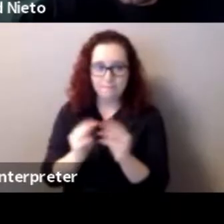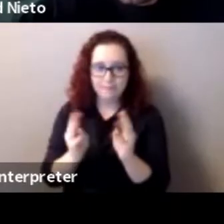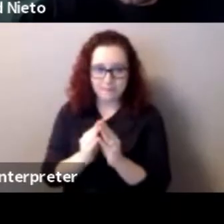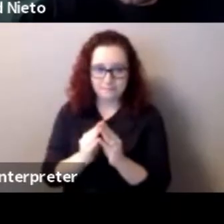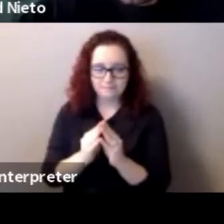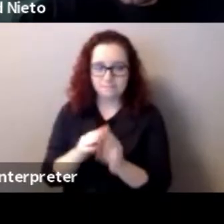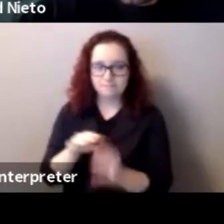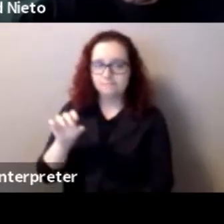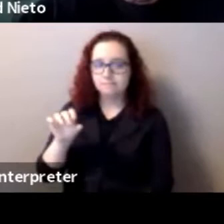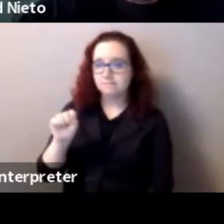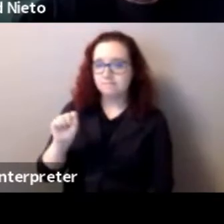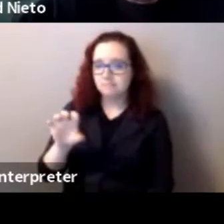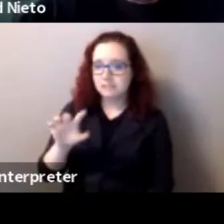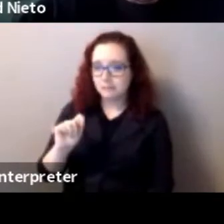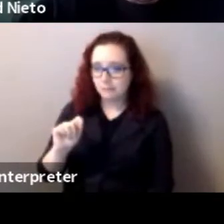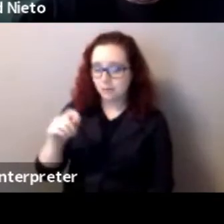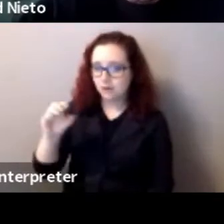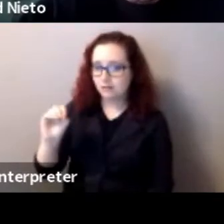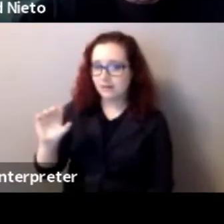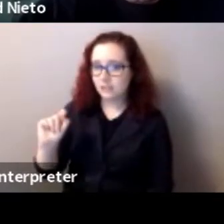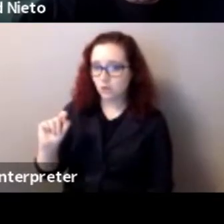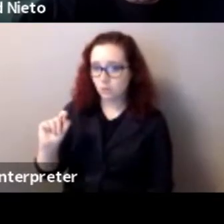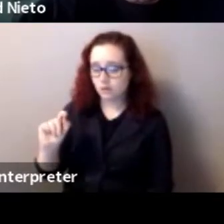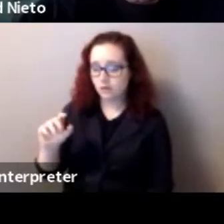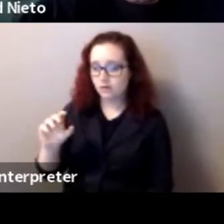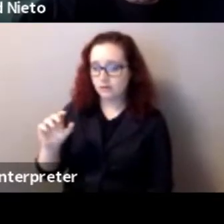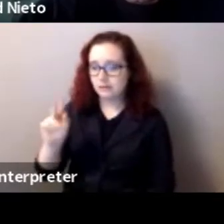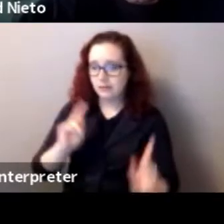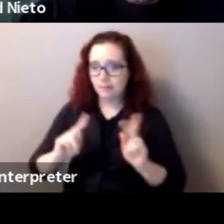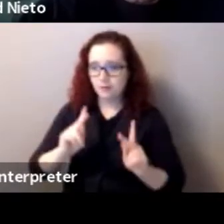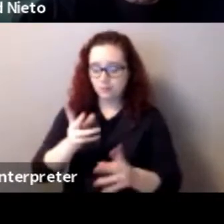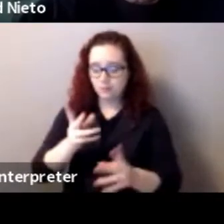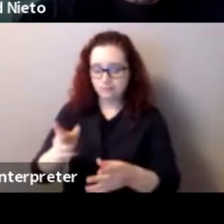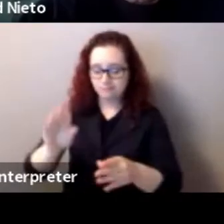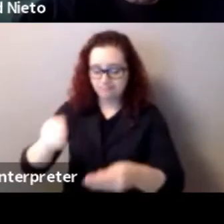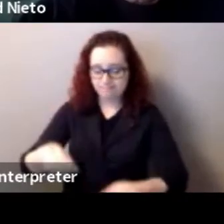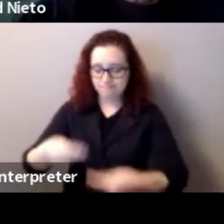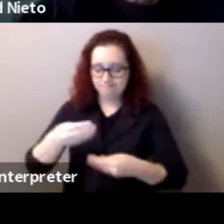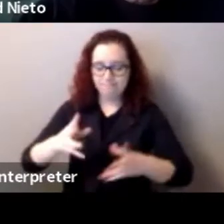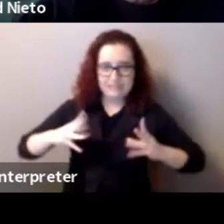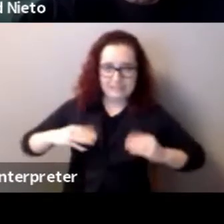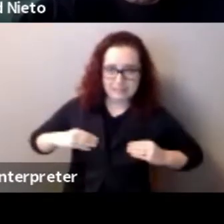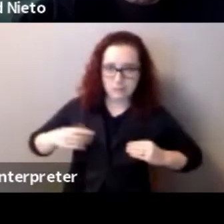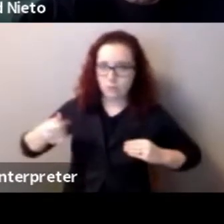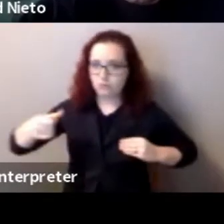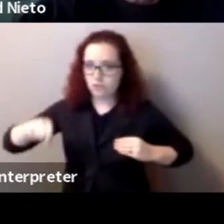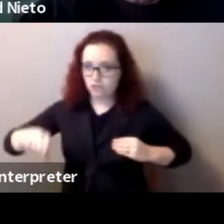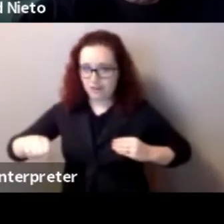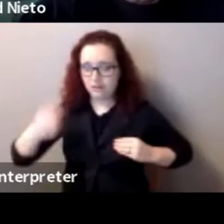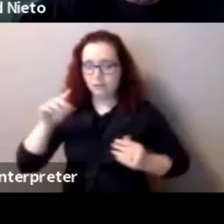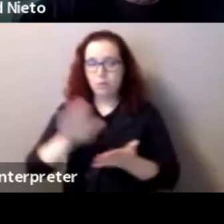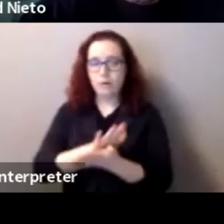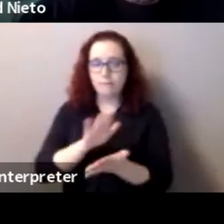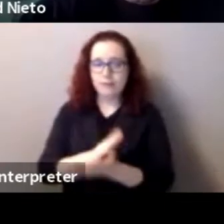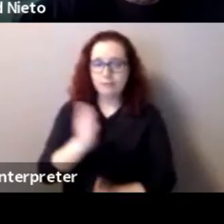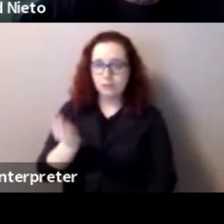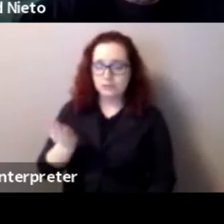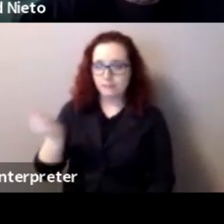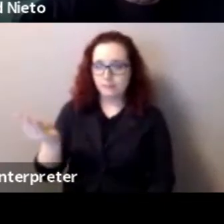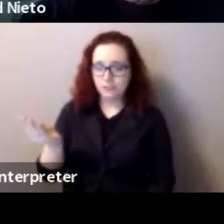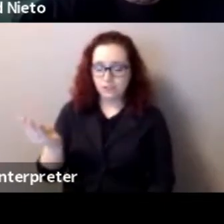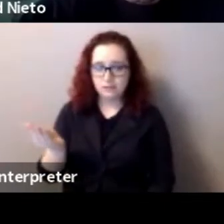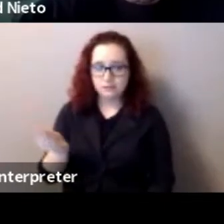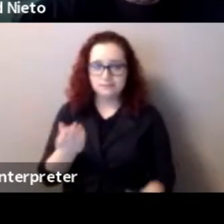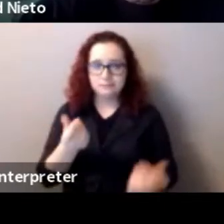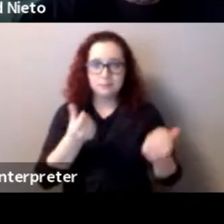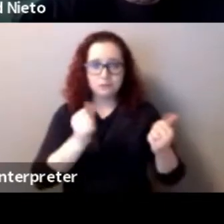In September and October, people are getting their accept and reject notices on paper submissions, and you're also working on creating